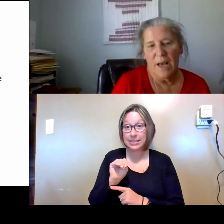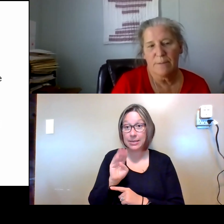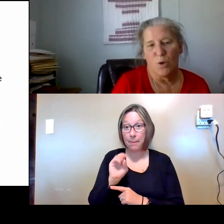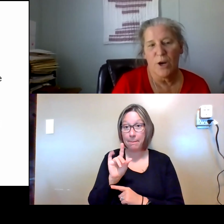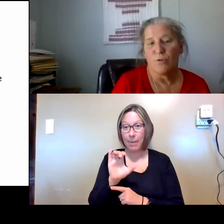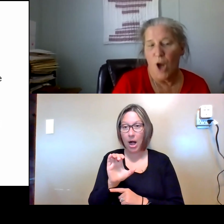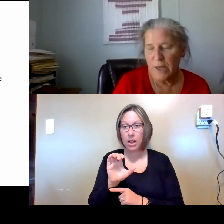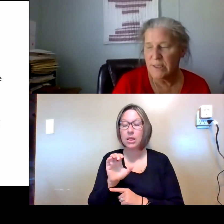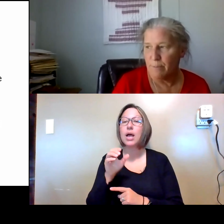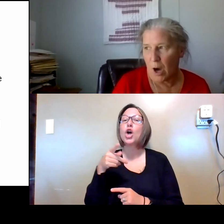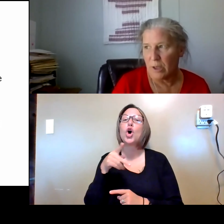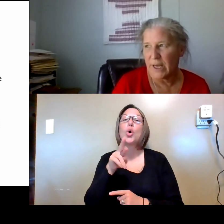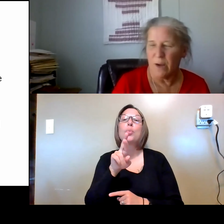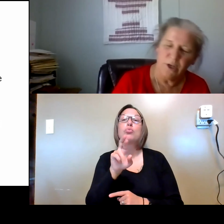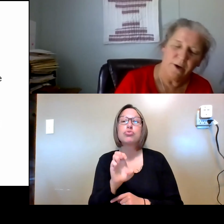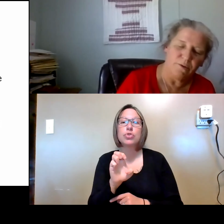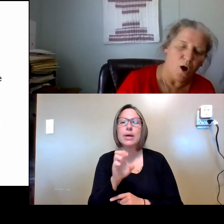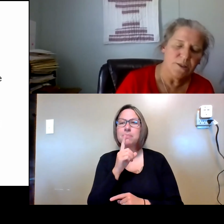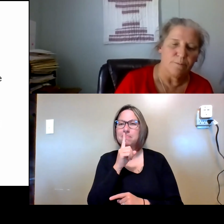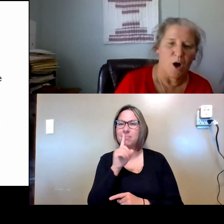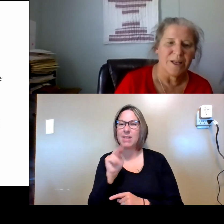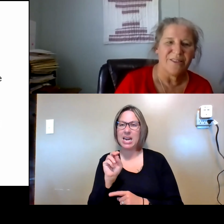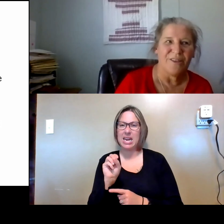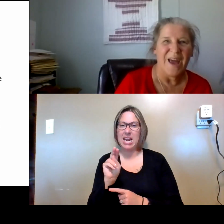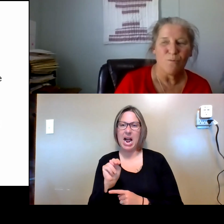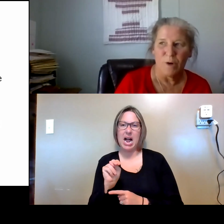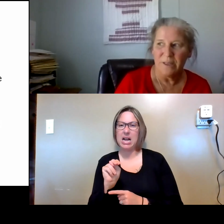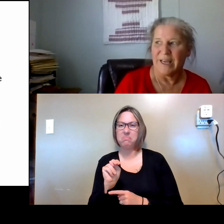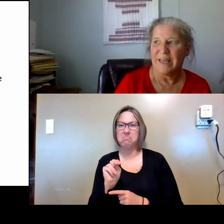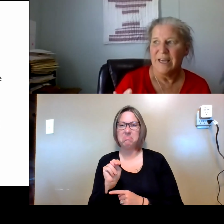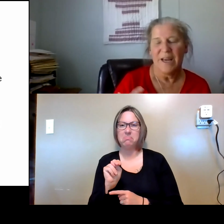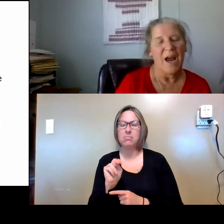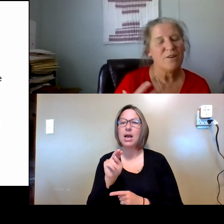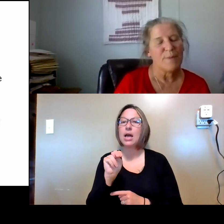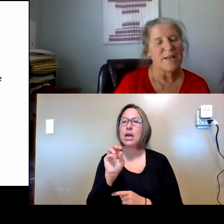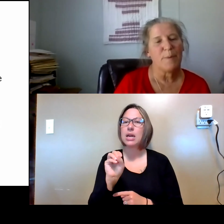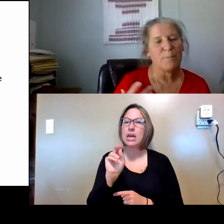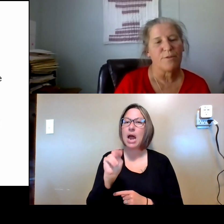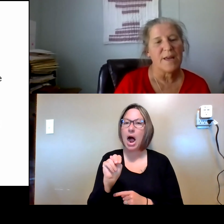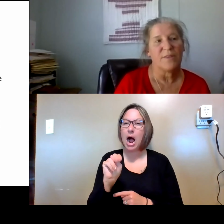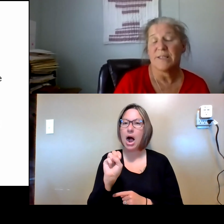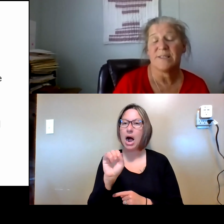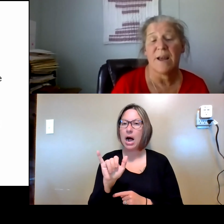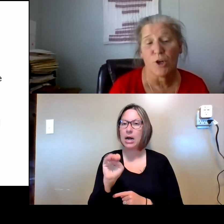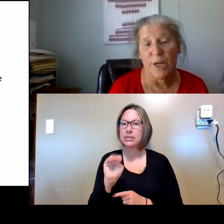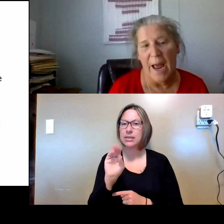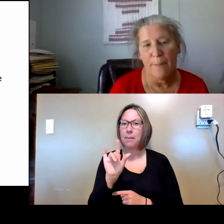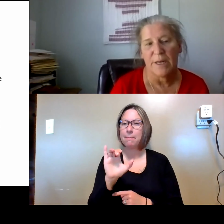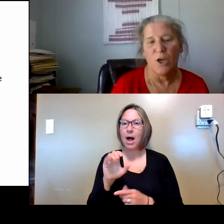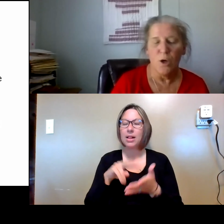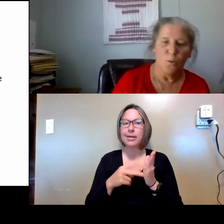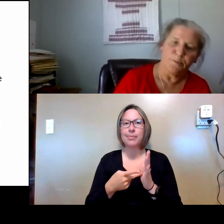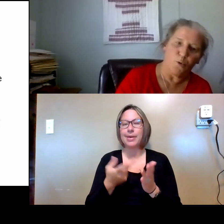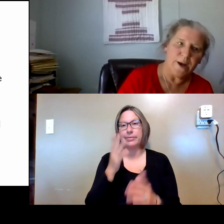lot of times you'll hear non-symbolic, and when you hear non-symbolic, then that really kind of makes people think that it's never going to